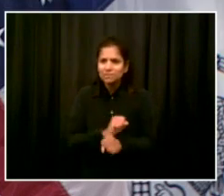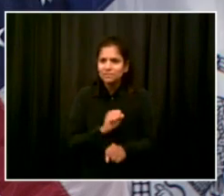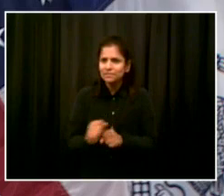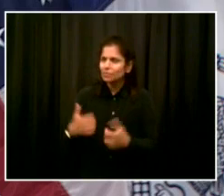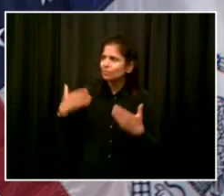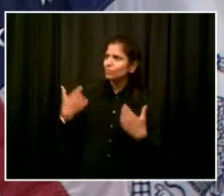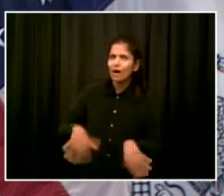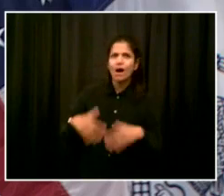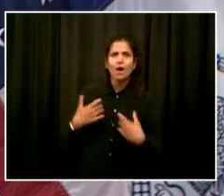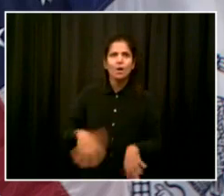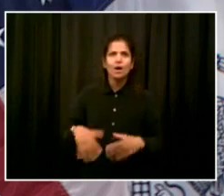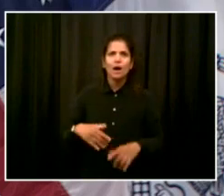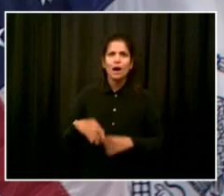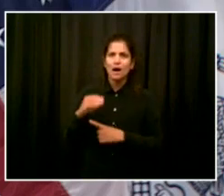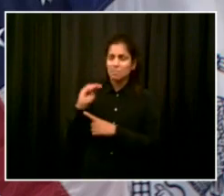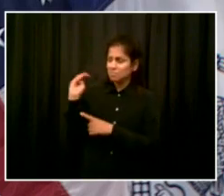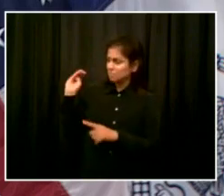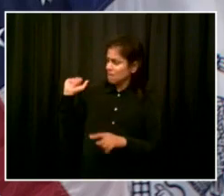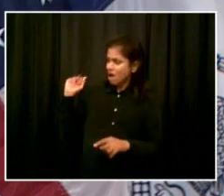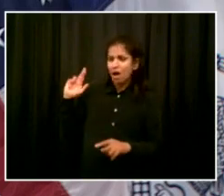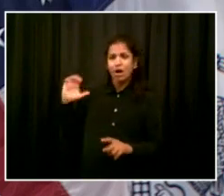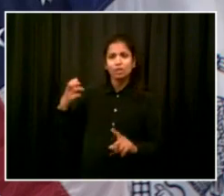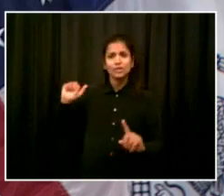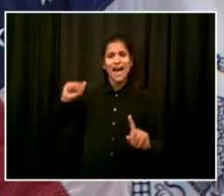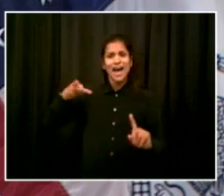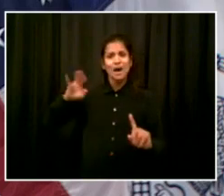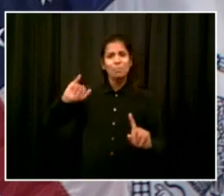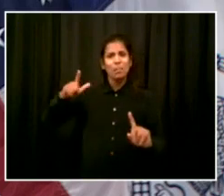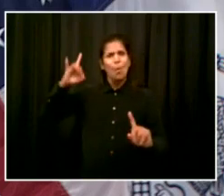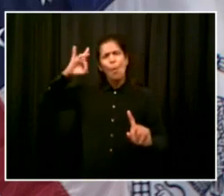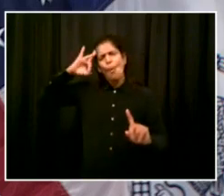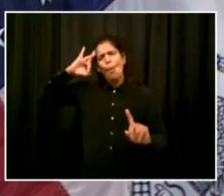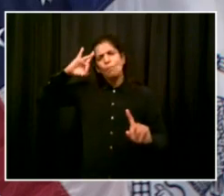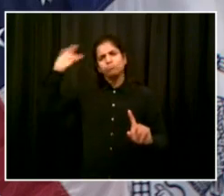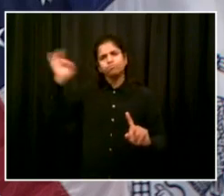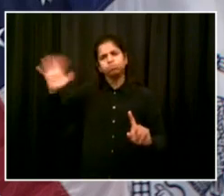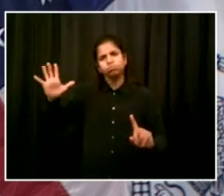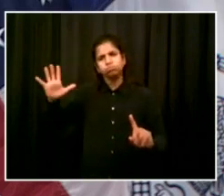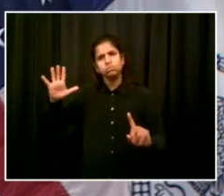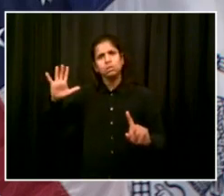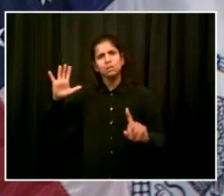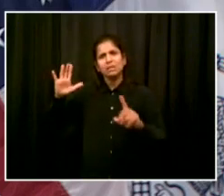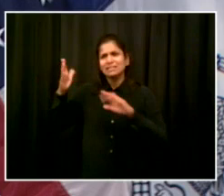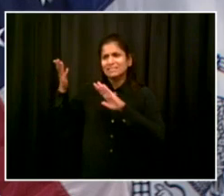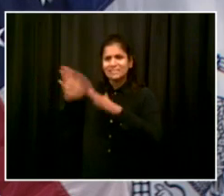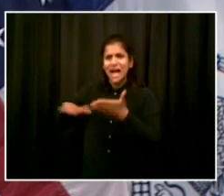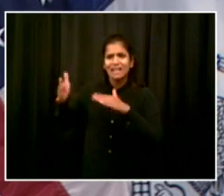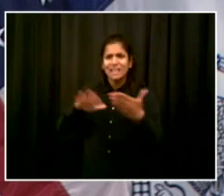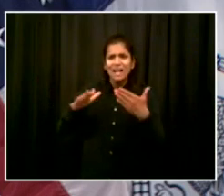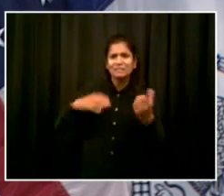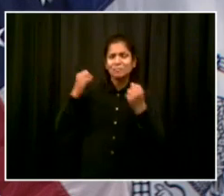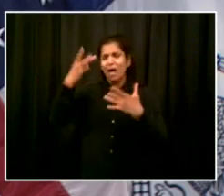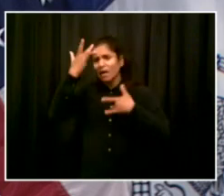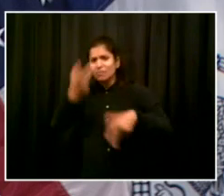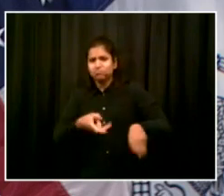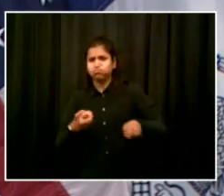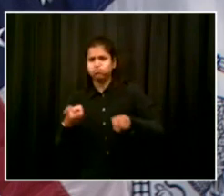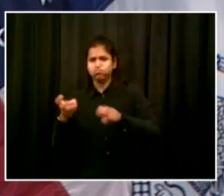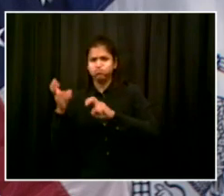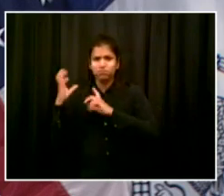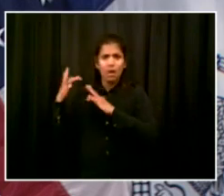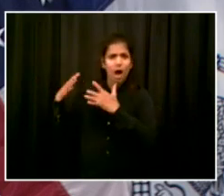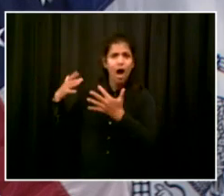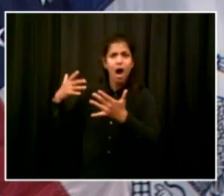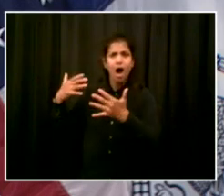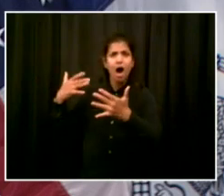the loss, the fact that we are now looking at the 4th phase of 4, and it will start on time. And yes, there are some pieces